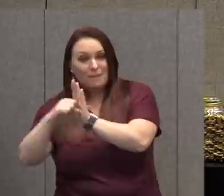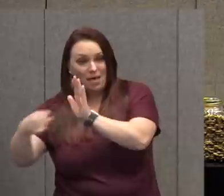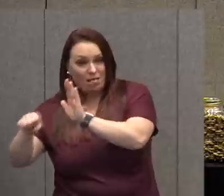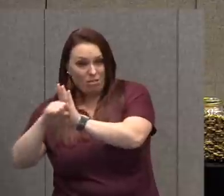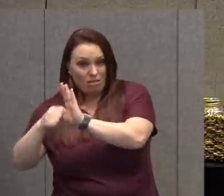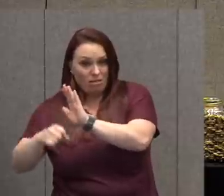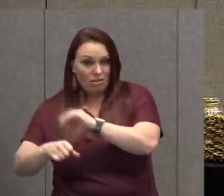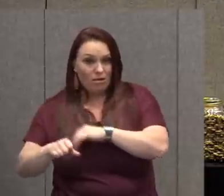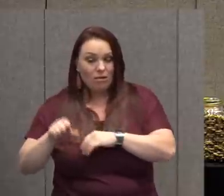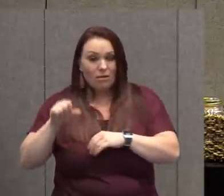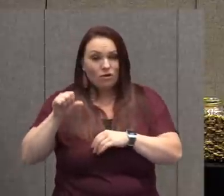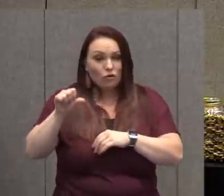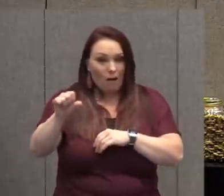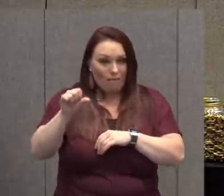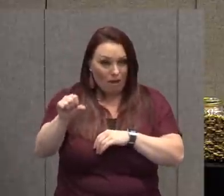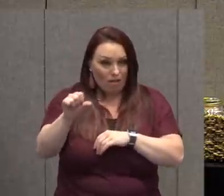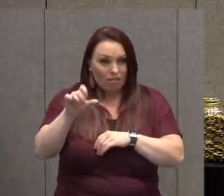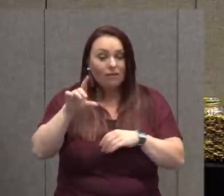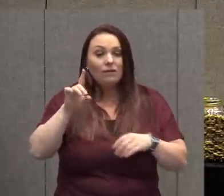bell, doorbell.